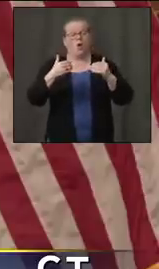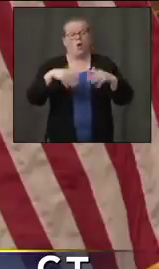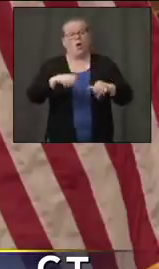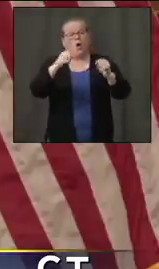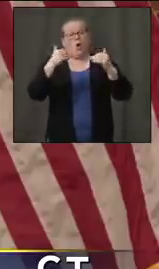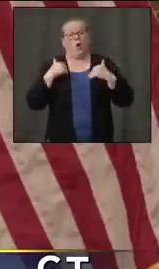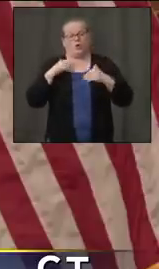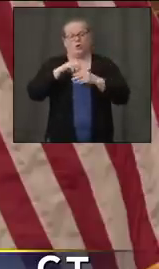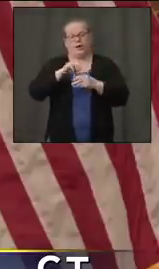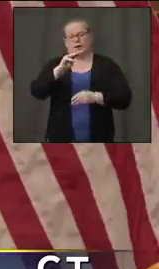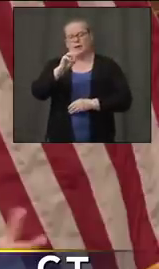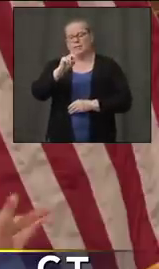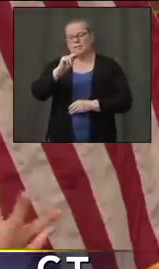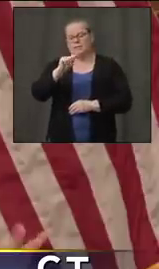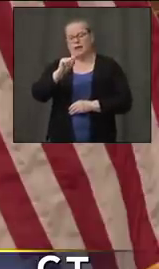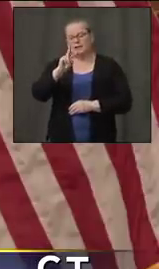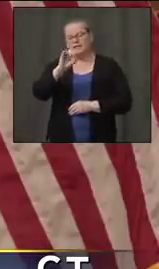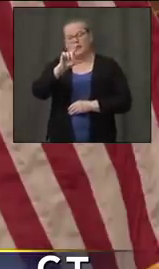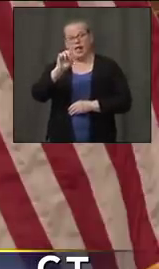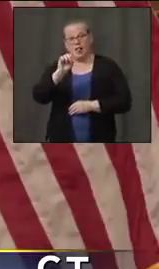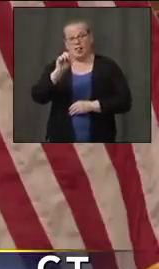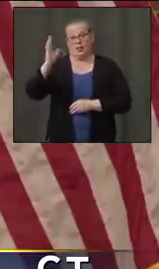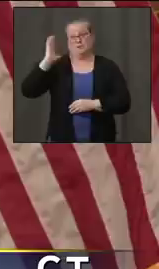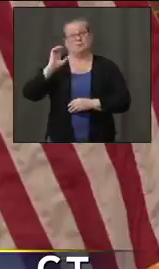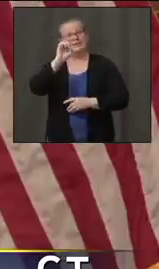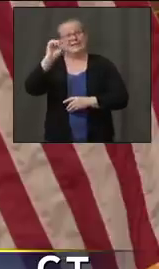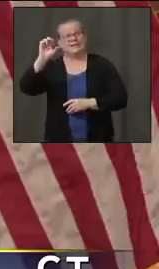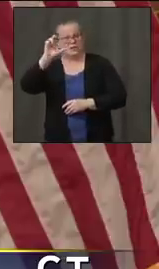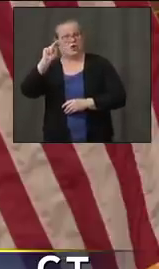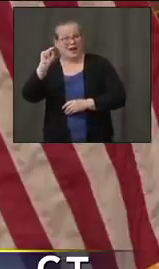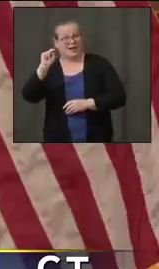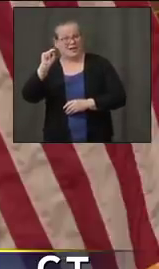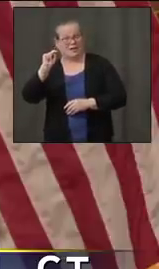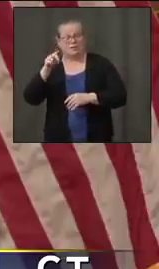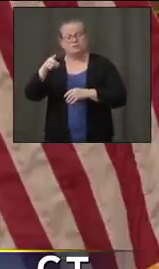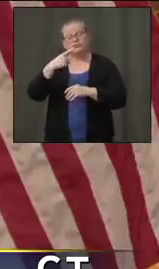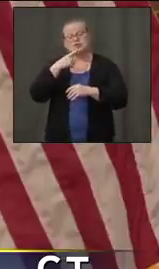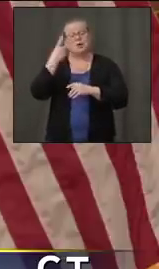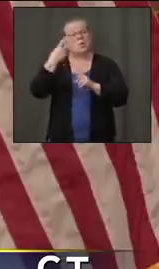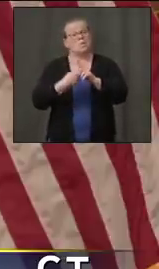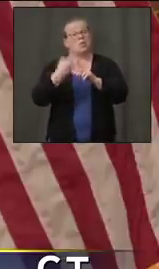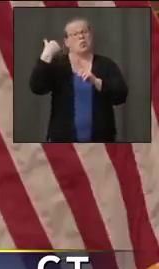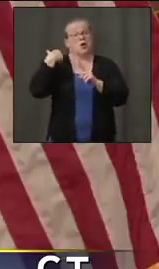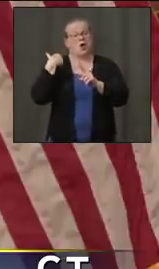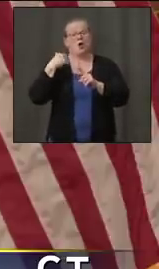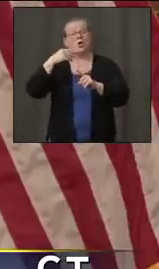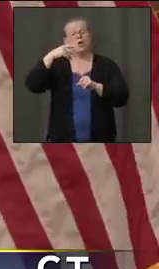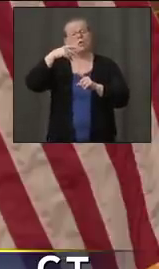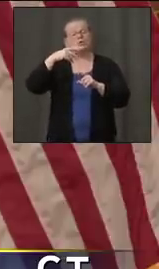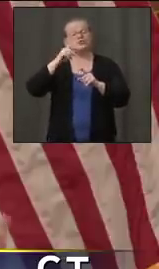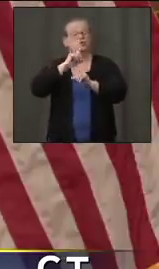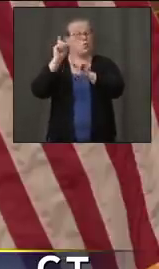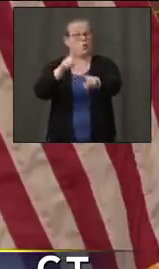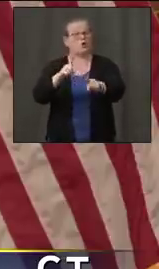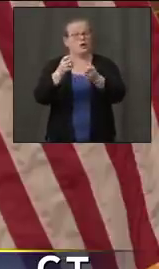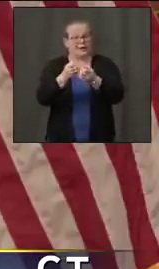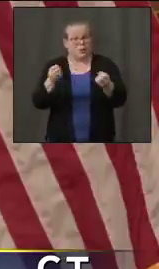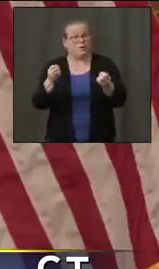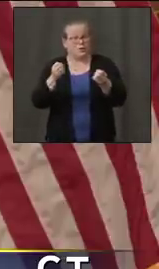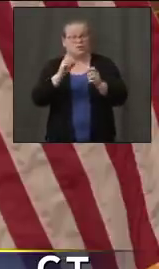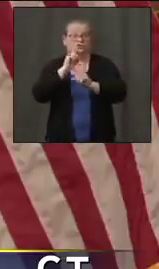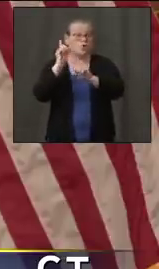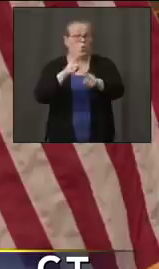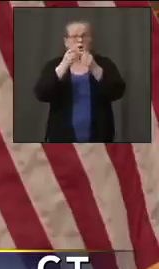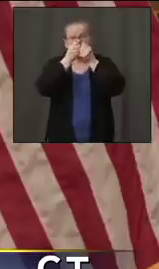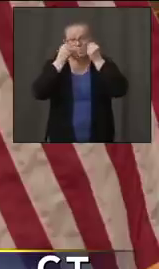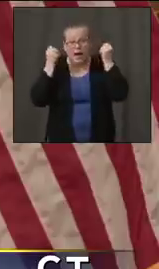eastern Connecticut who said that a month ago she ordered PPE equipment for herself and her staff, and she has yet to